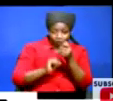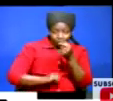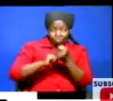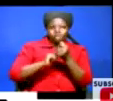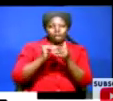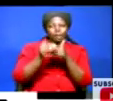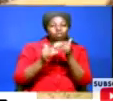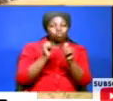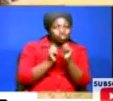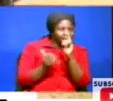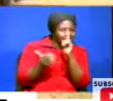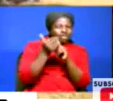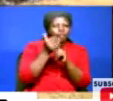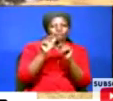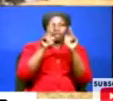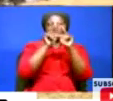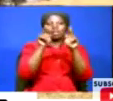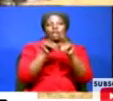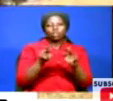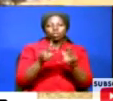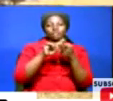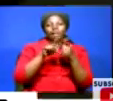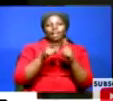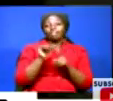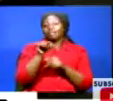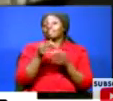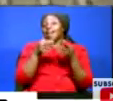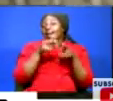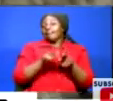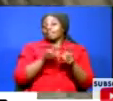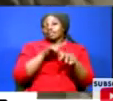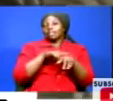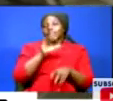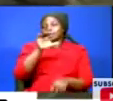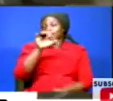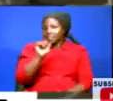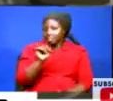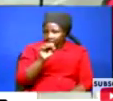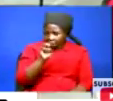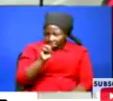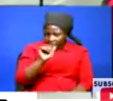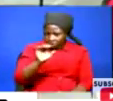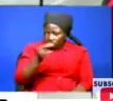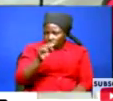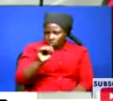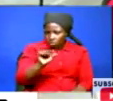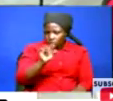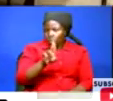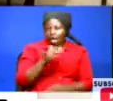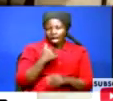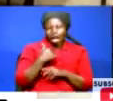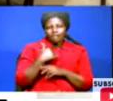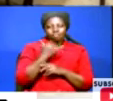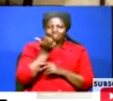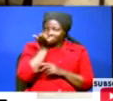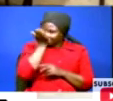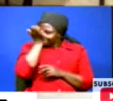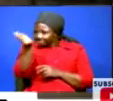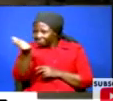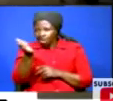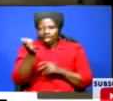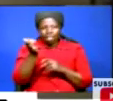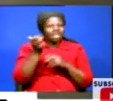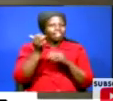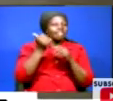meet international standards. Haya yanajiri huku waziri Machogu akipuzilia mbali madai ya wizi wa mitihani